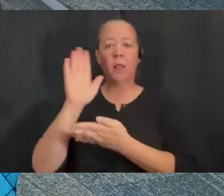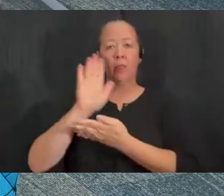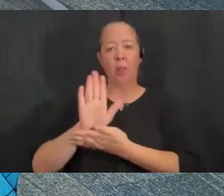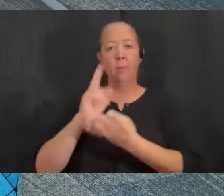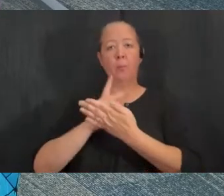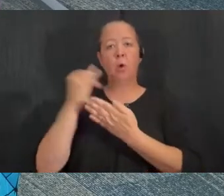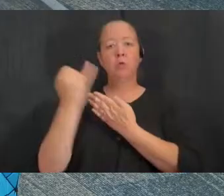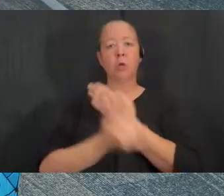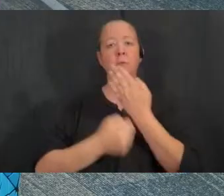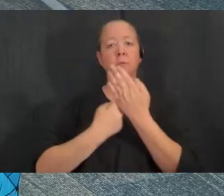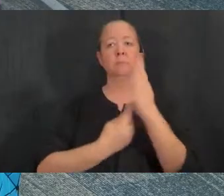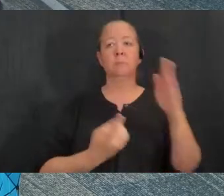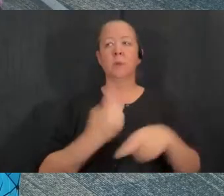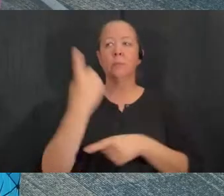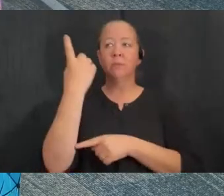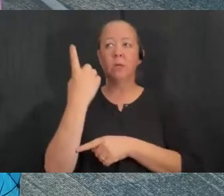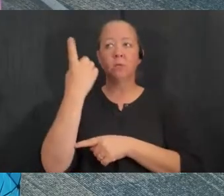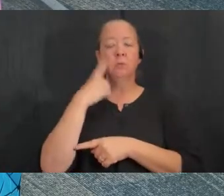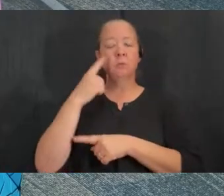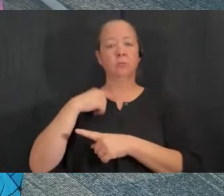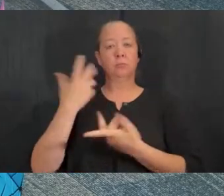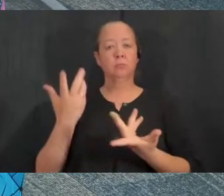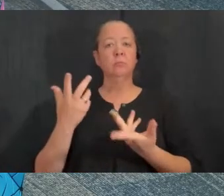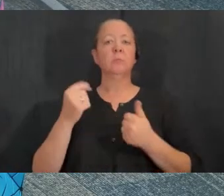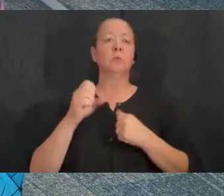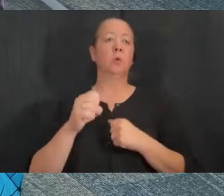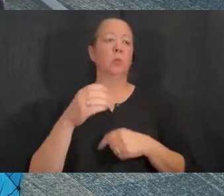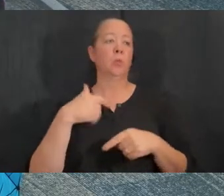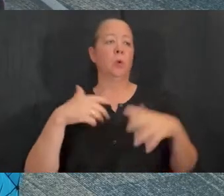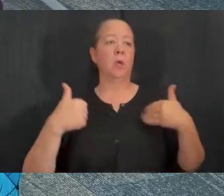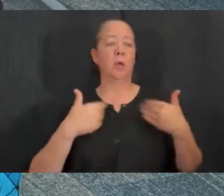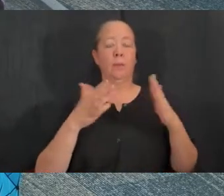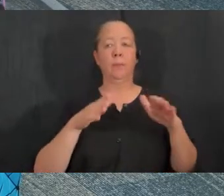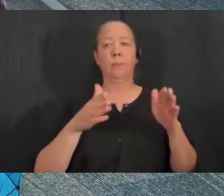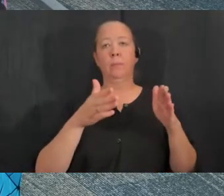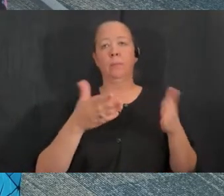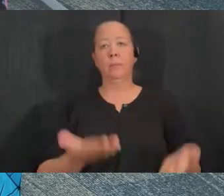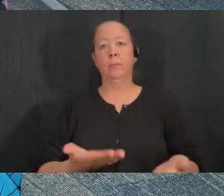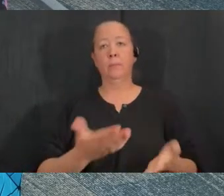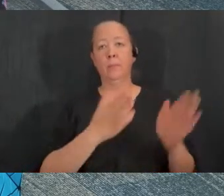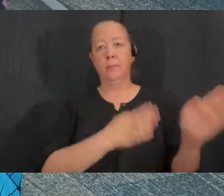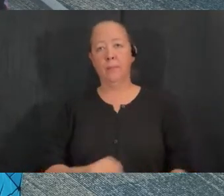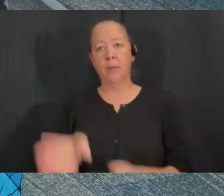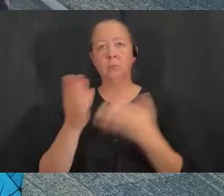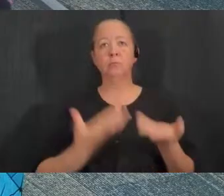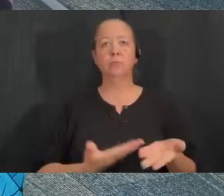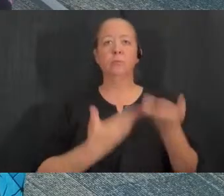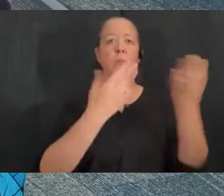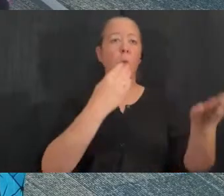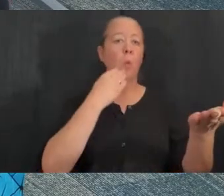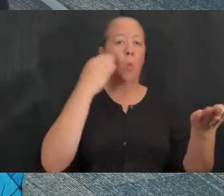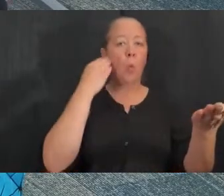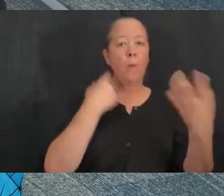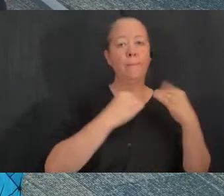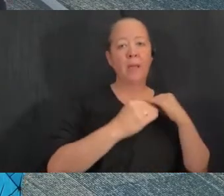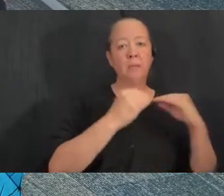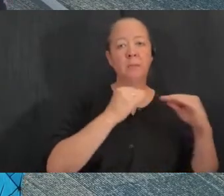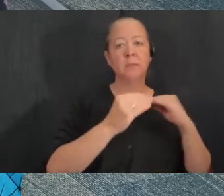community programming, whether it's on home improvement and home maintenance, things like kids crafts,